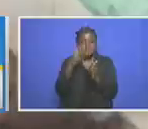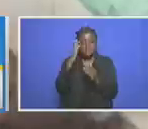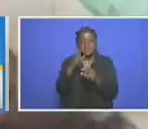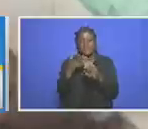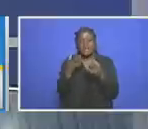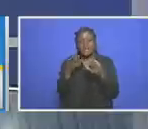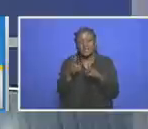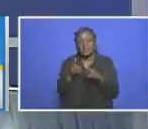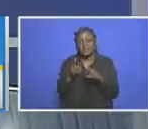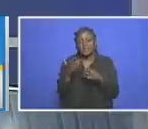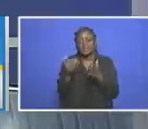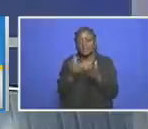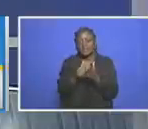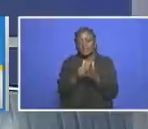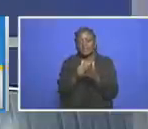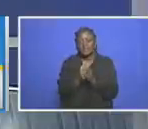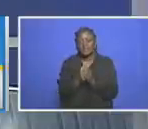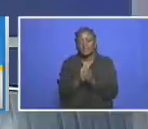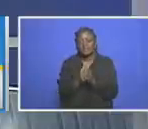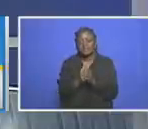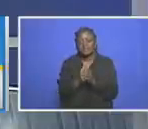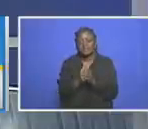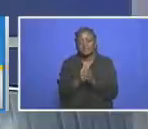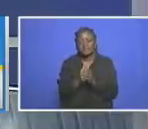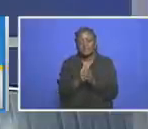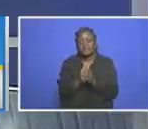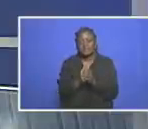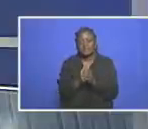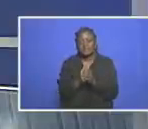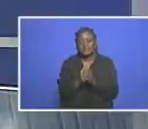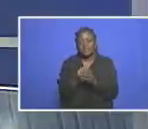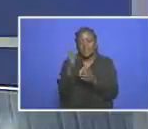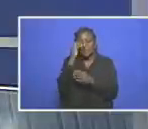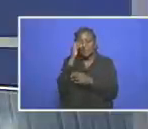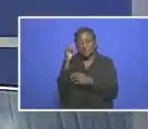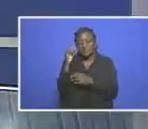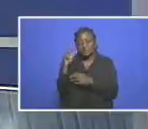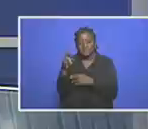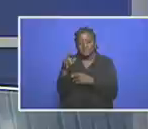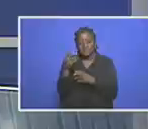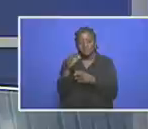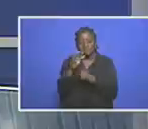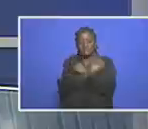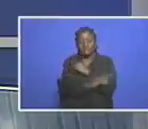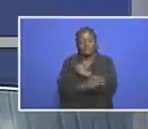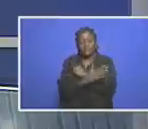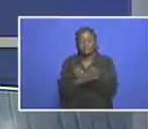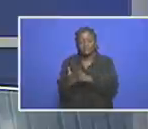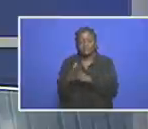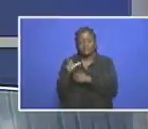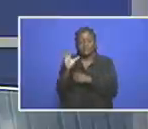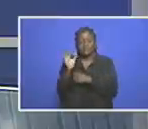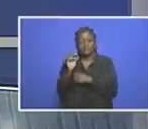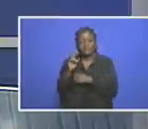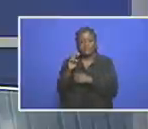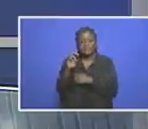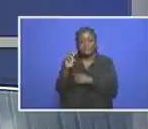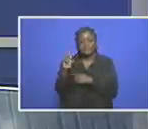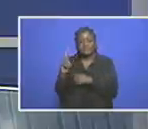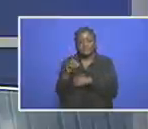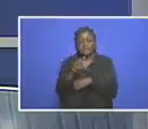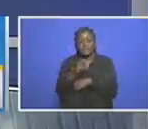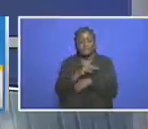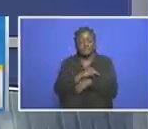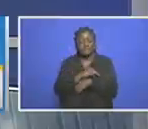again. The Minister of Foreign Affairs and the Public Service, Yomba Fred Mitchell, has previewed a possible change in policy for